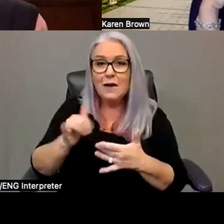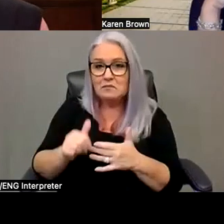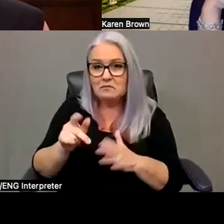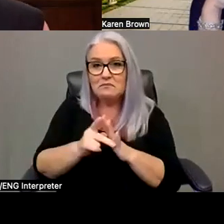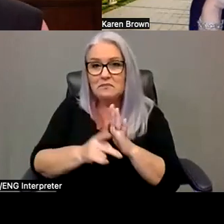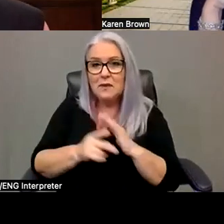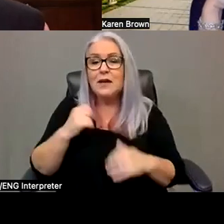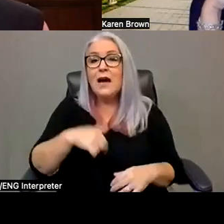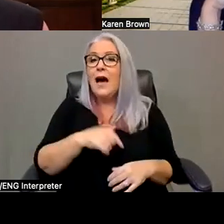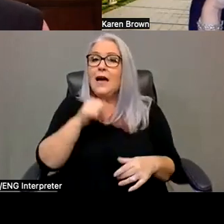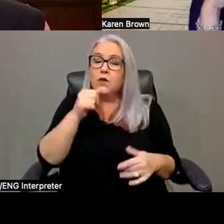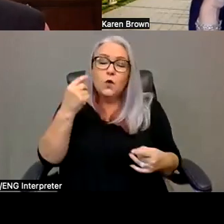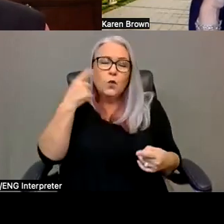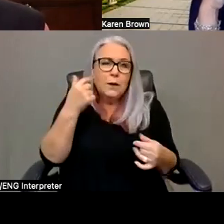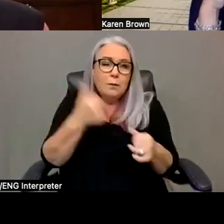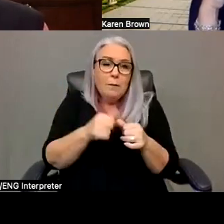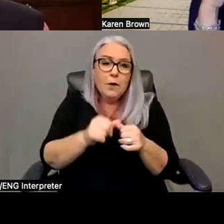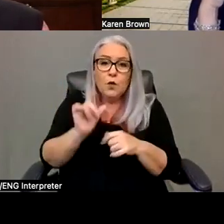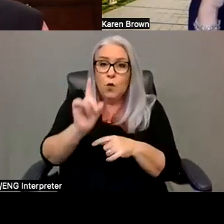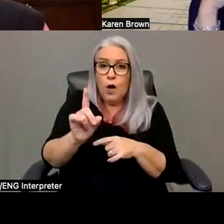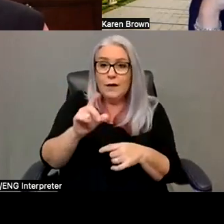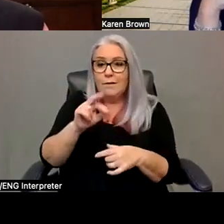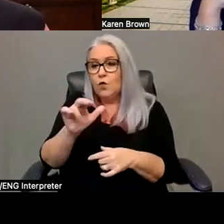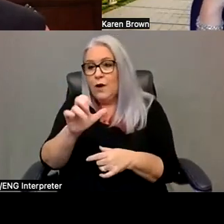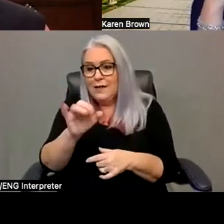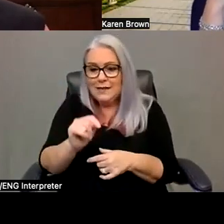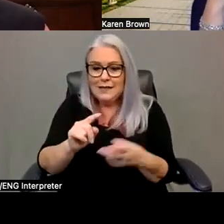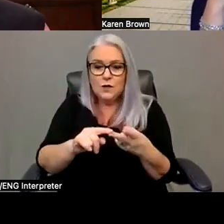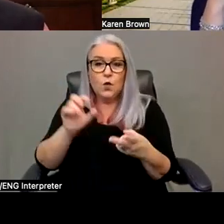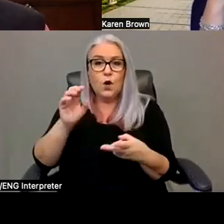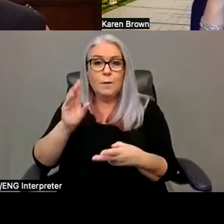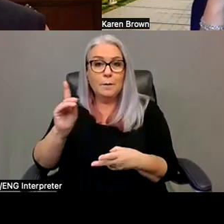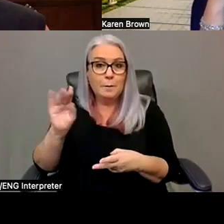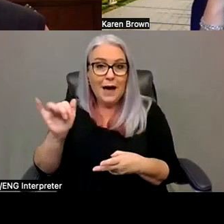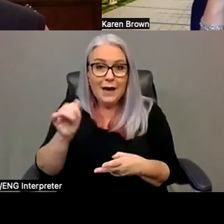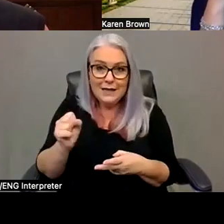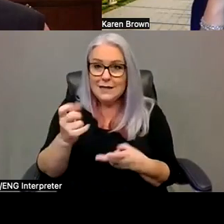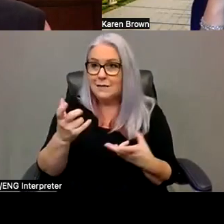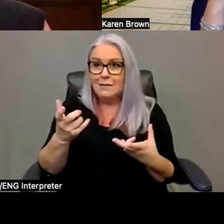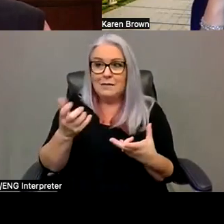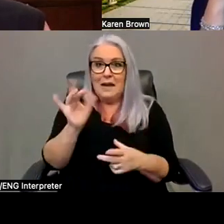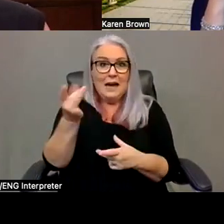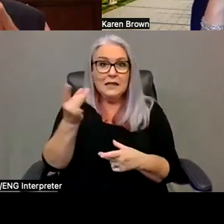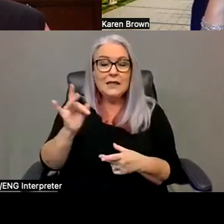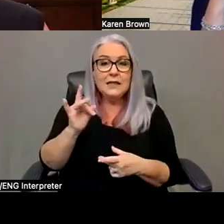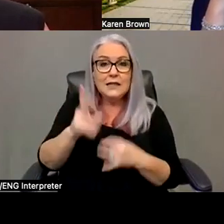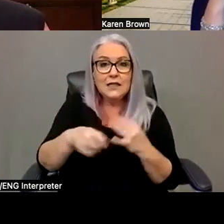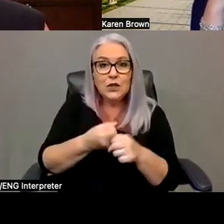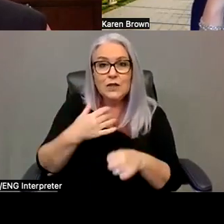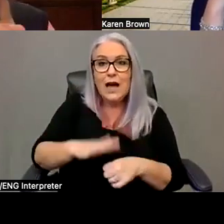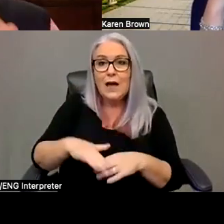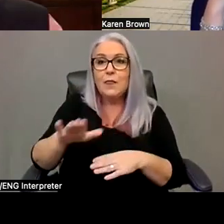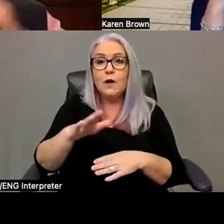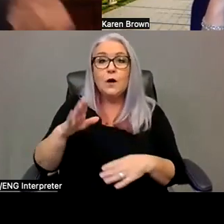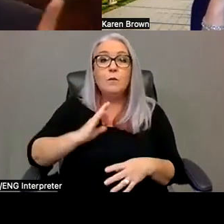I don't remember one racist or biased incident in Tarrytown in my 18 years on the board, but we spent